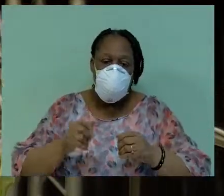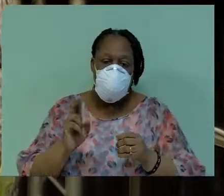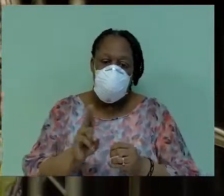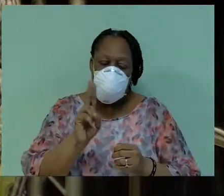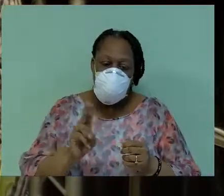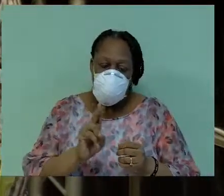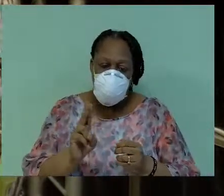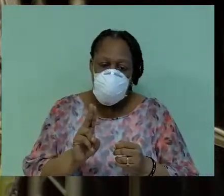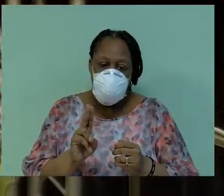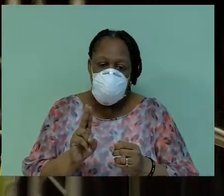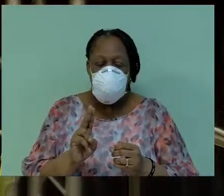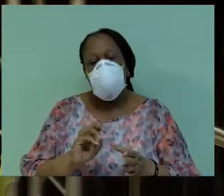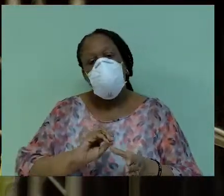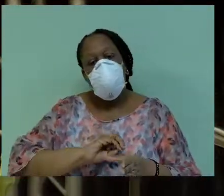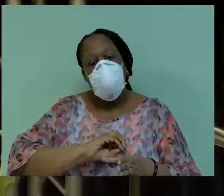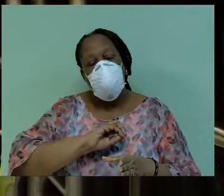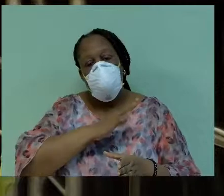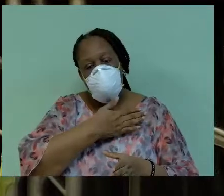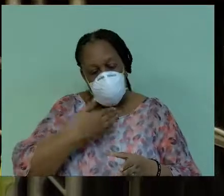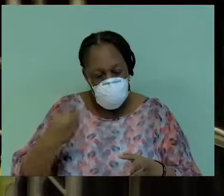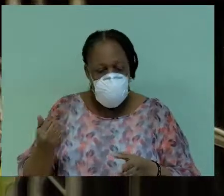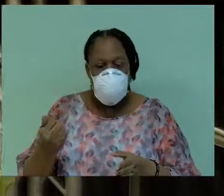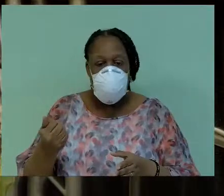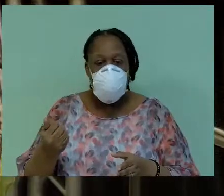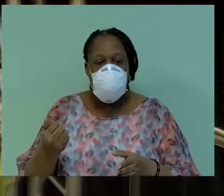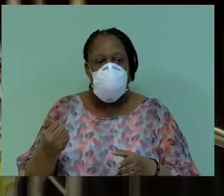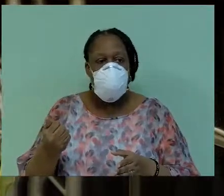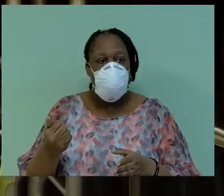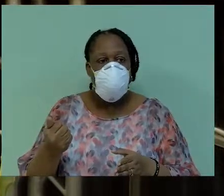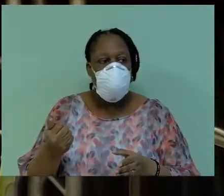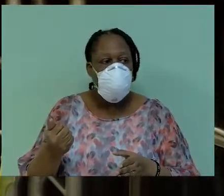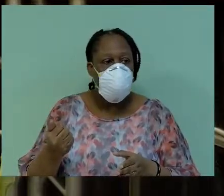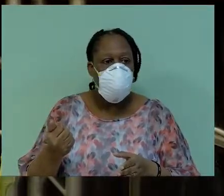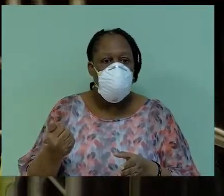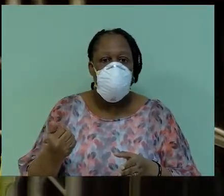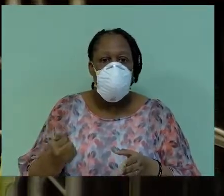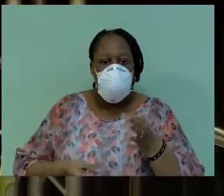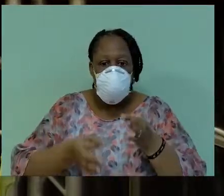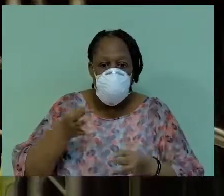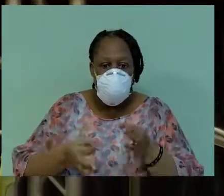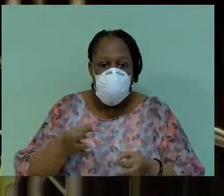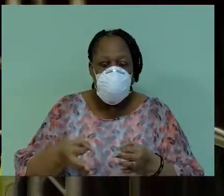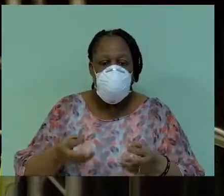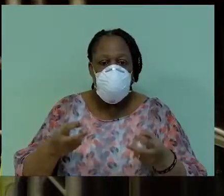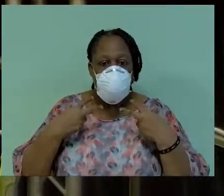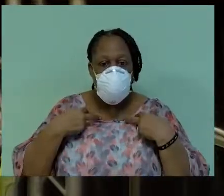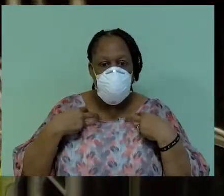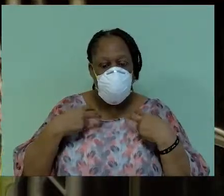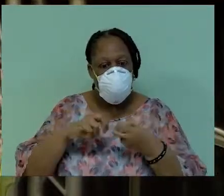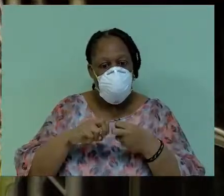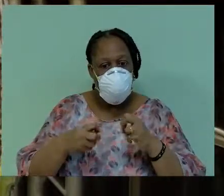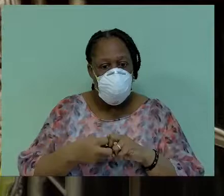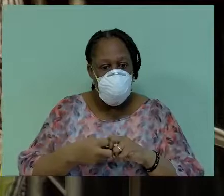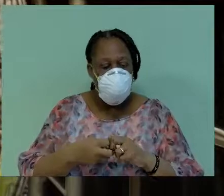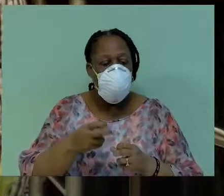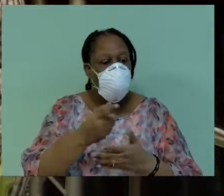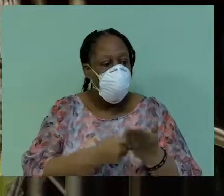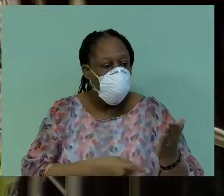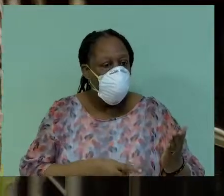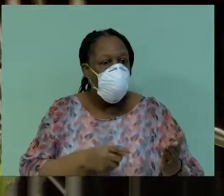whether nutritional or otherwise. And in the instance of hand sanitizers, it's just the contents in terms of whether you're using aloe